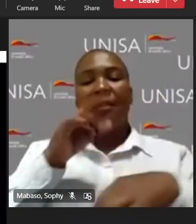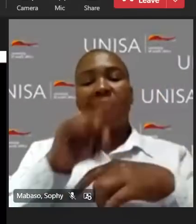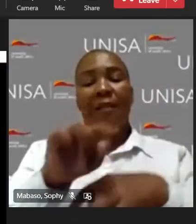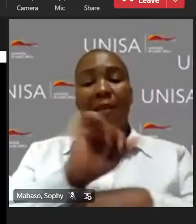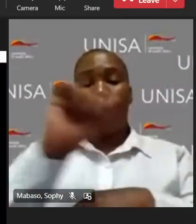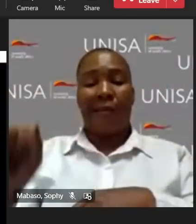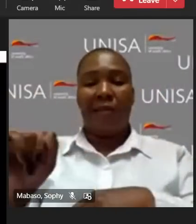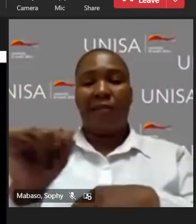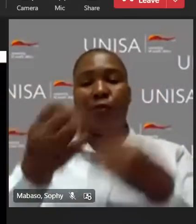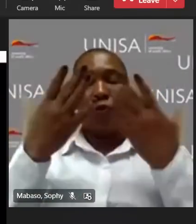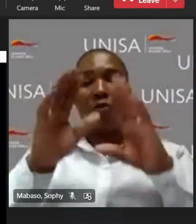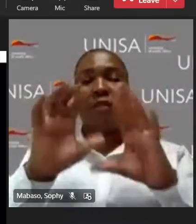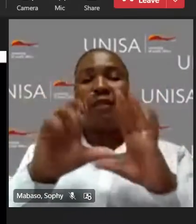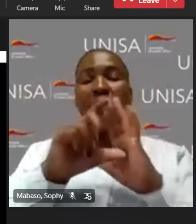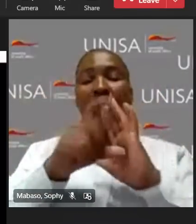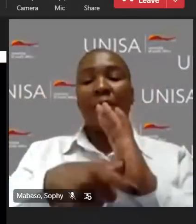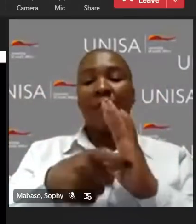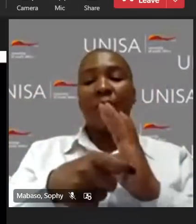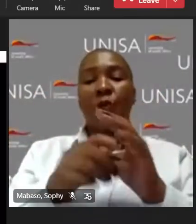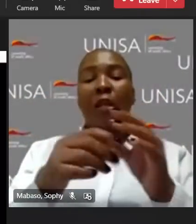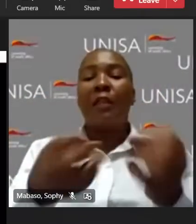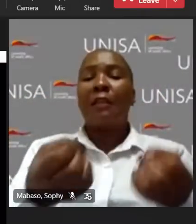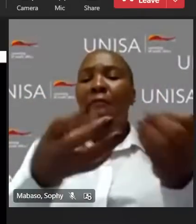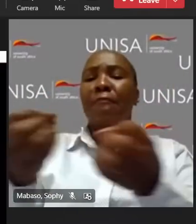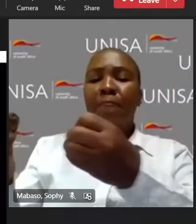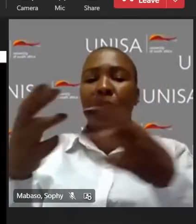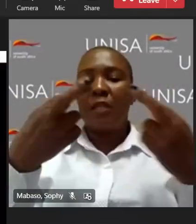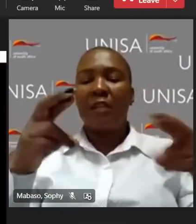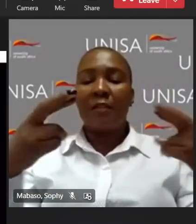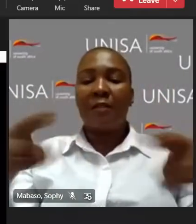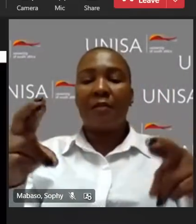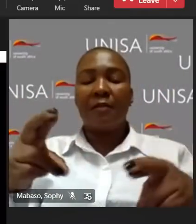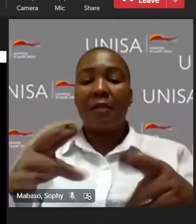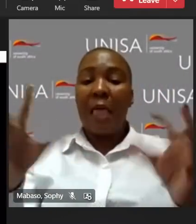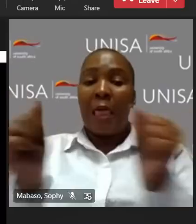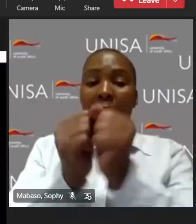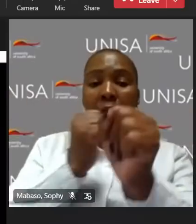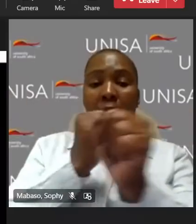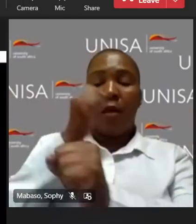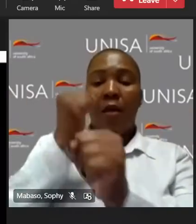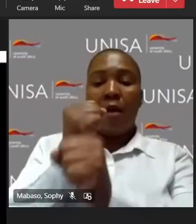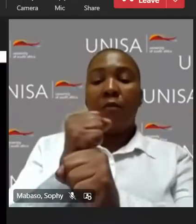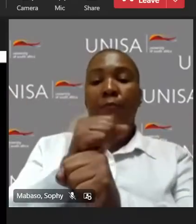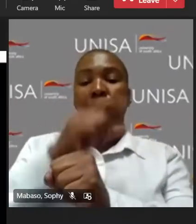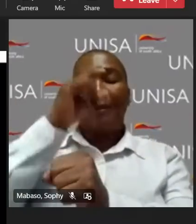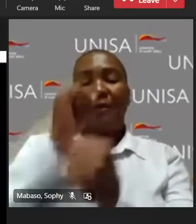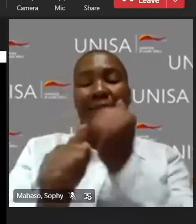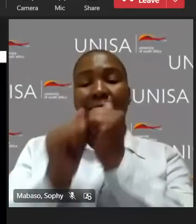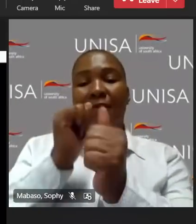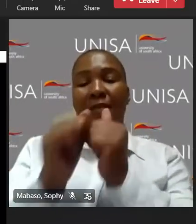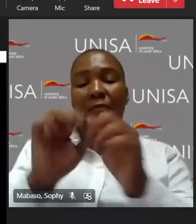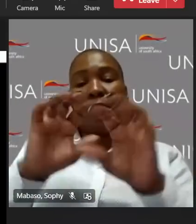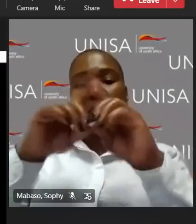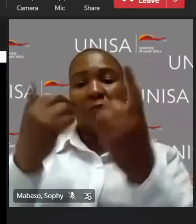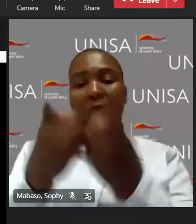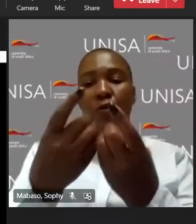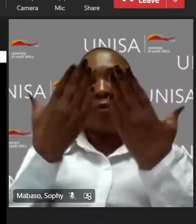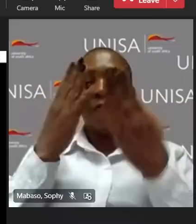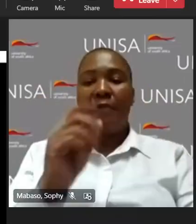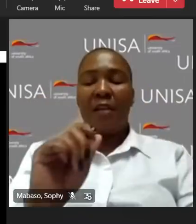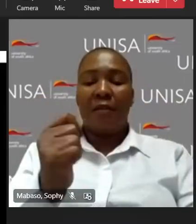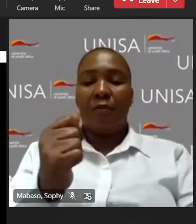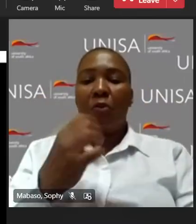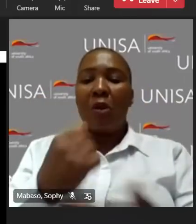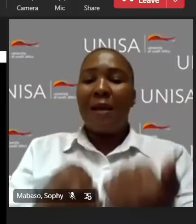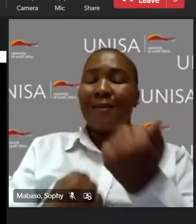resources. And in collaboration with our sister department, which is student funding, we assist students to apply